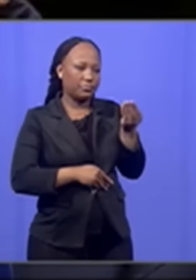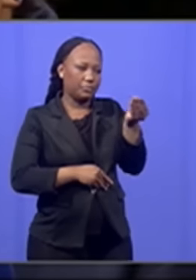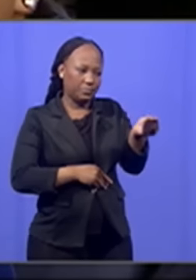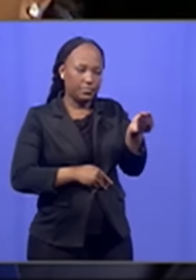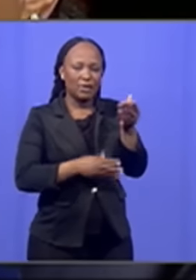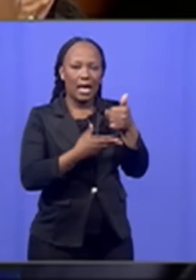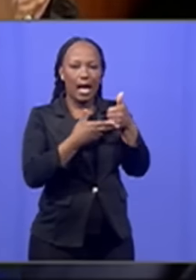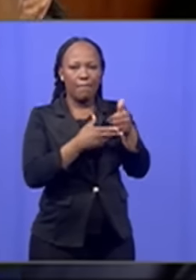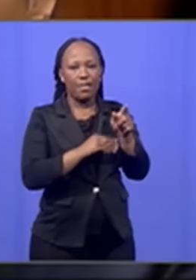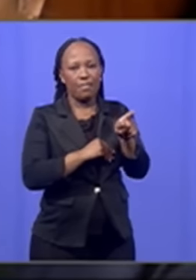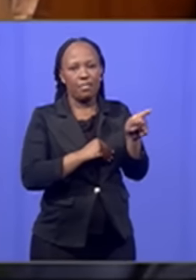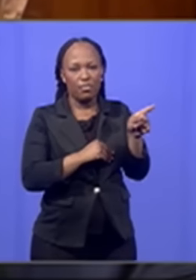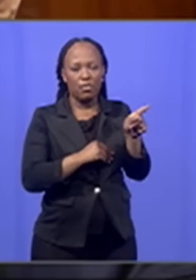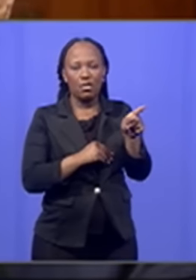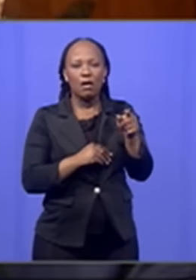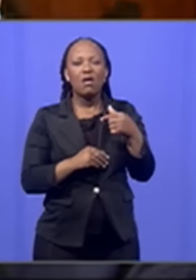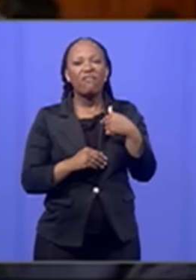him to